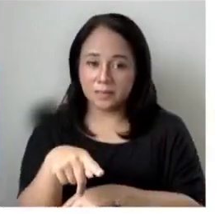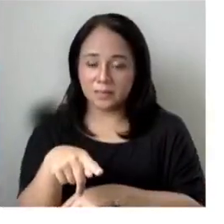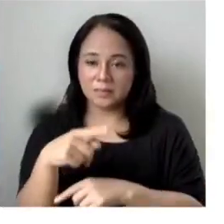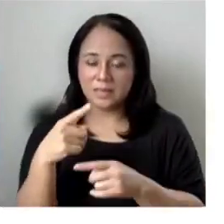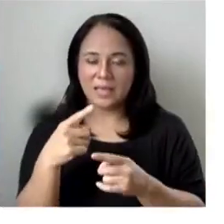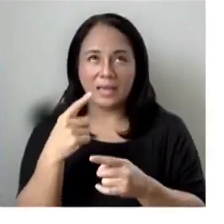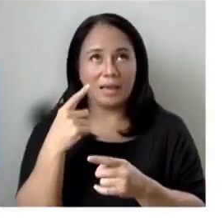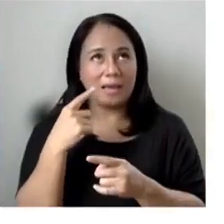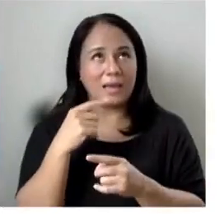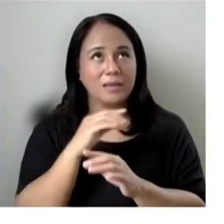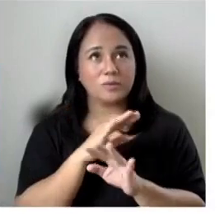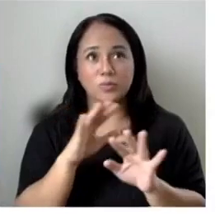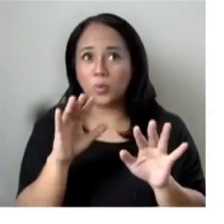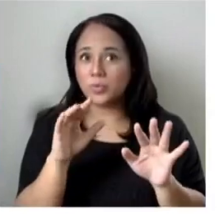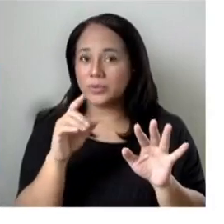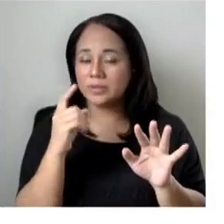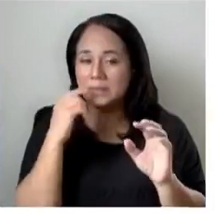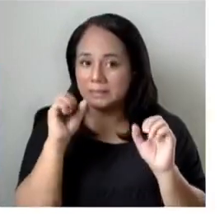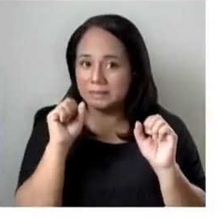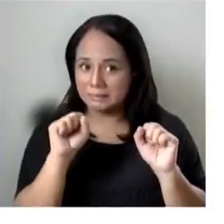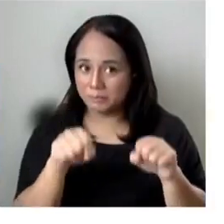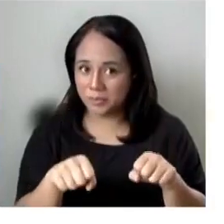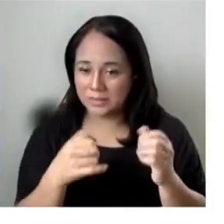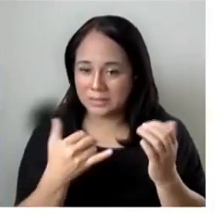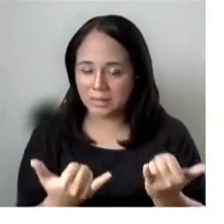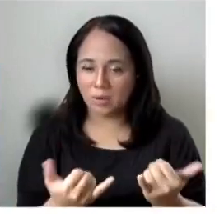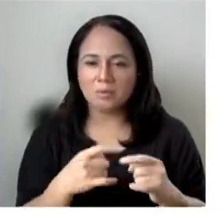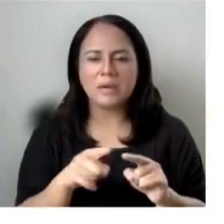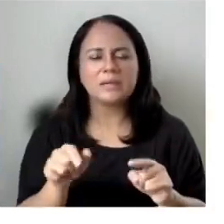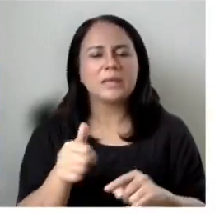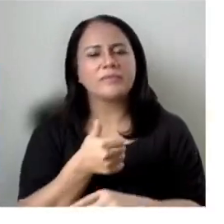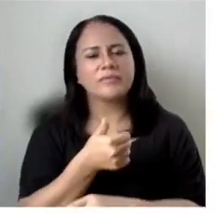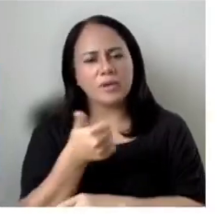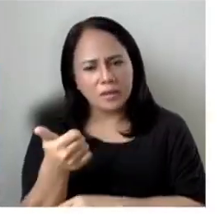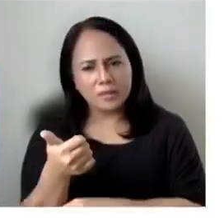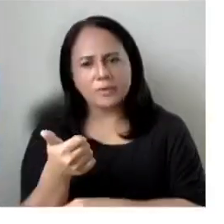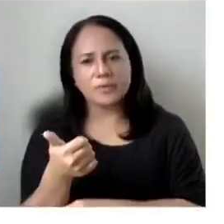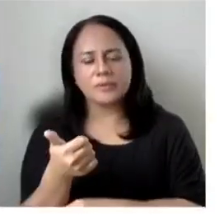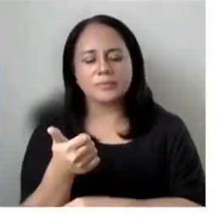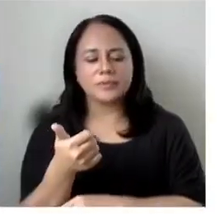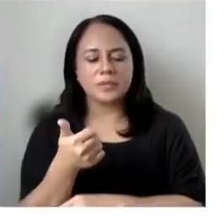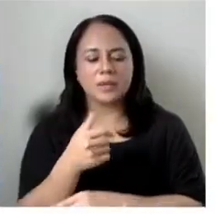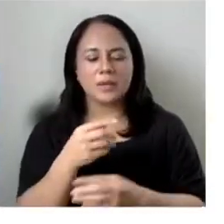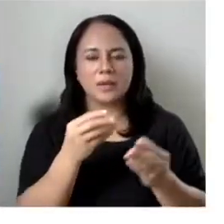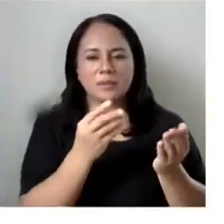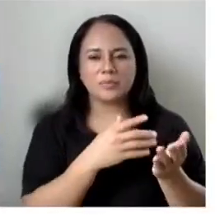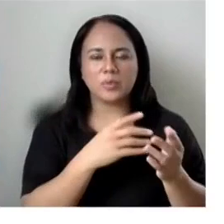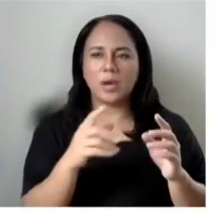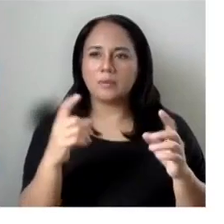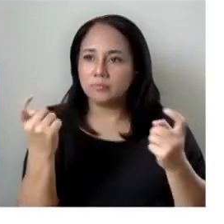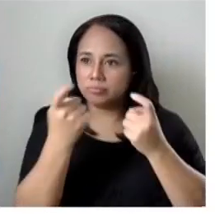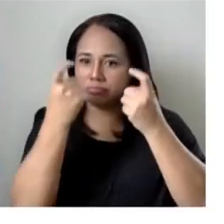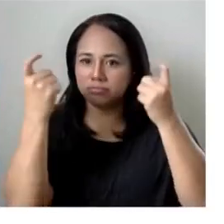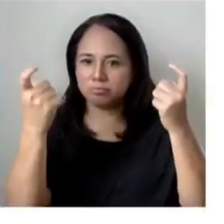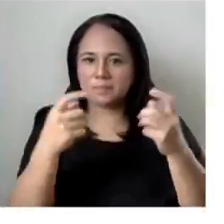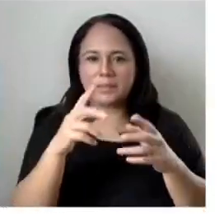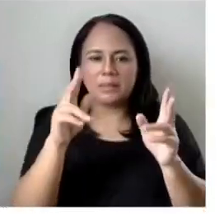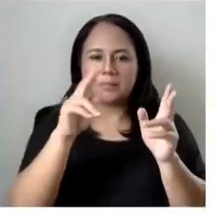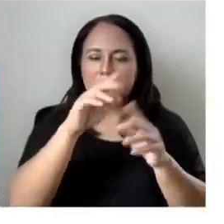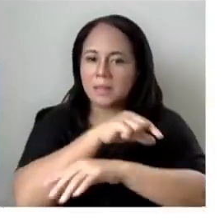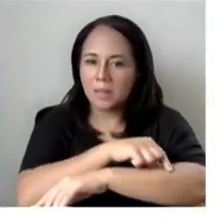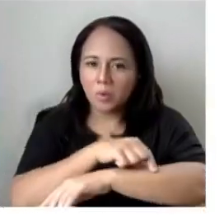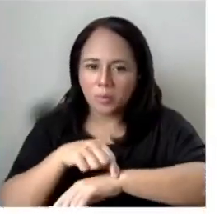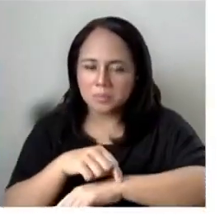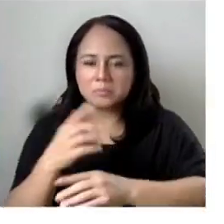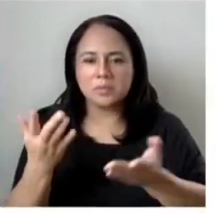time. However, if we can have some sort of a turnover ceremony somewhere, no, mm-hmm. in Palawan perhaps, or even